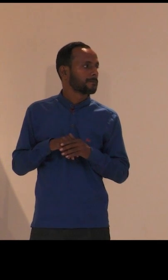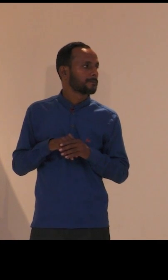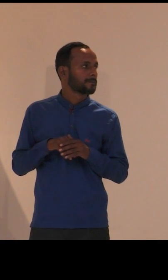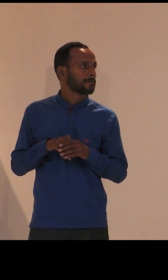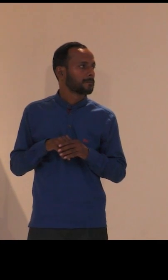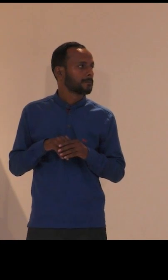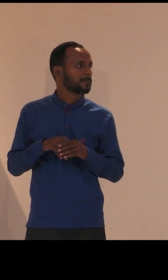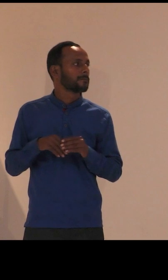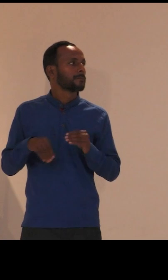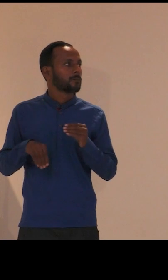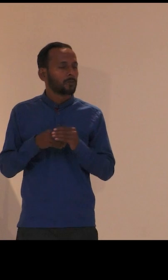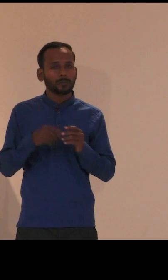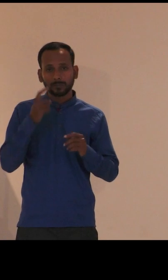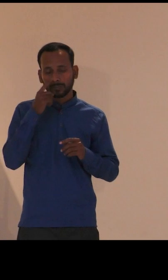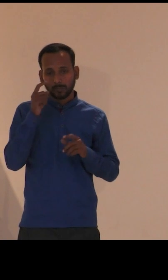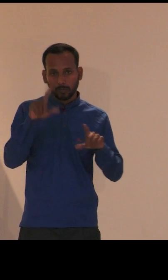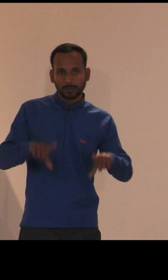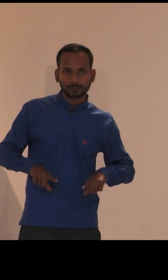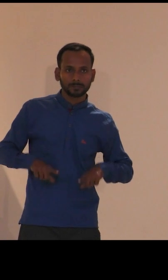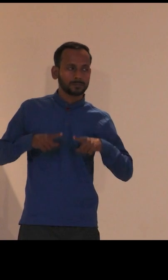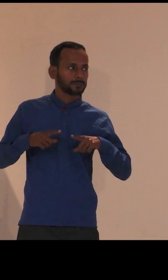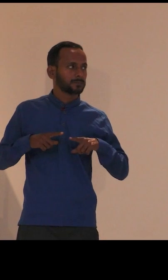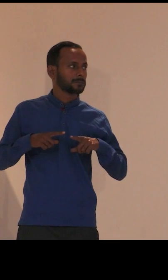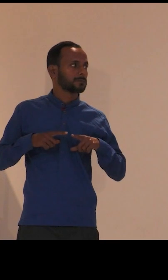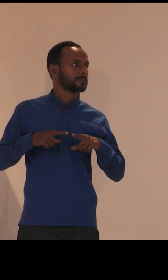series on women's health.